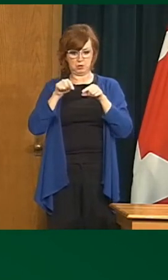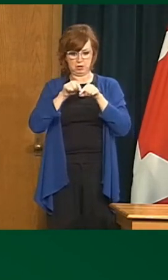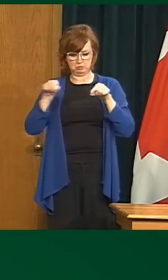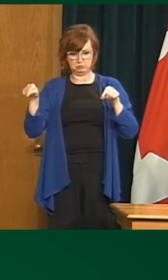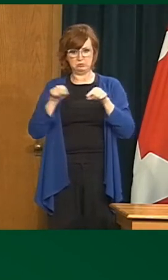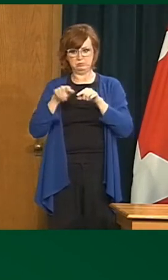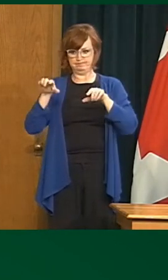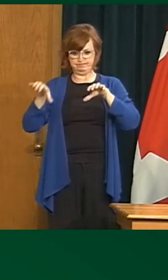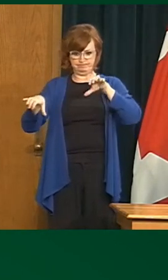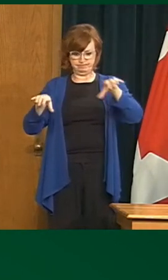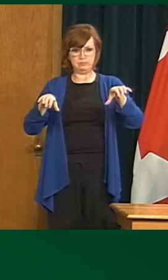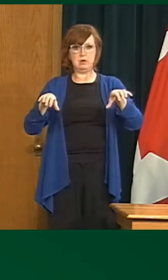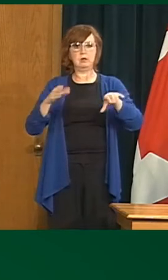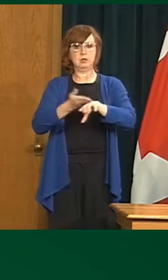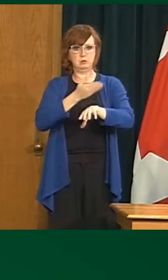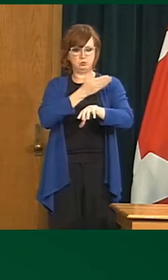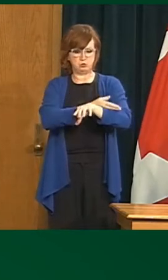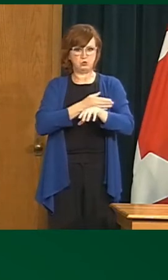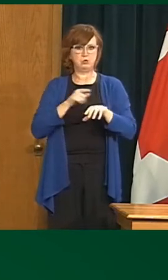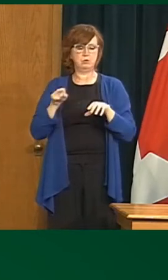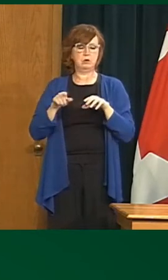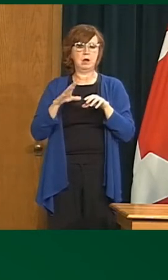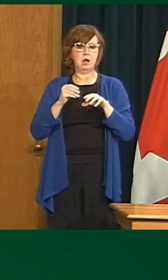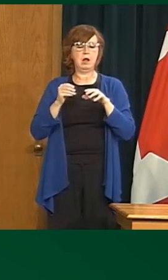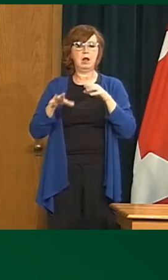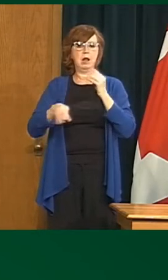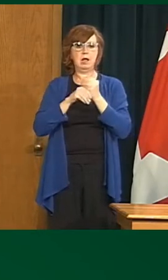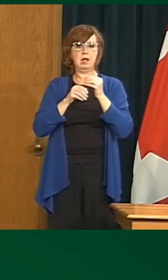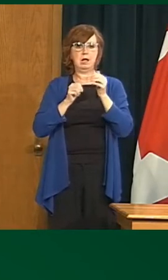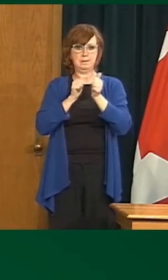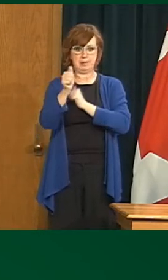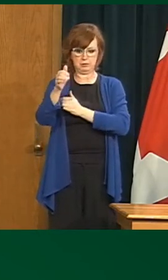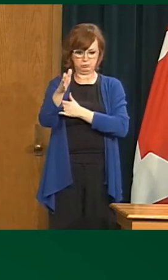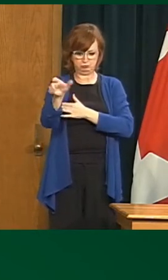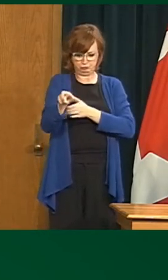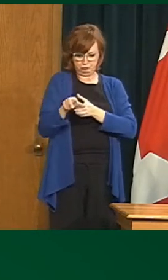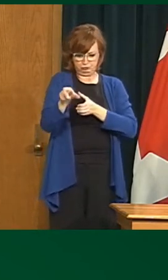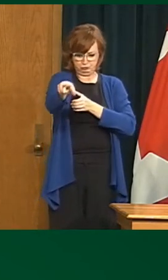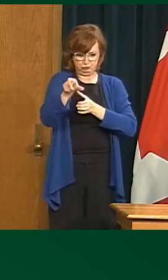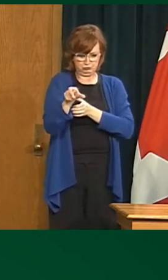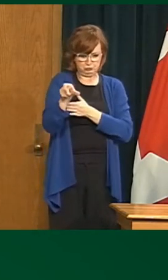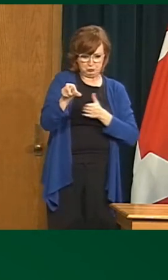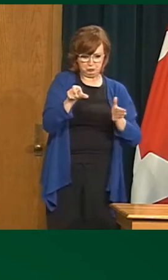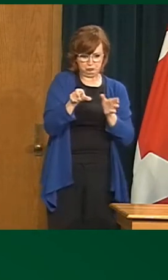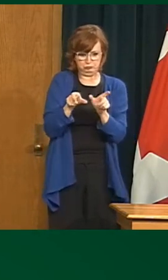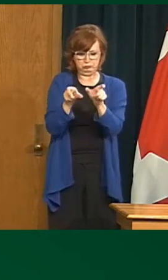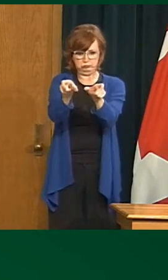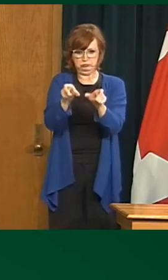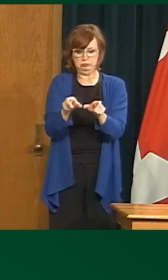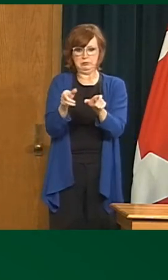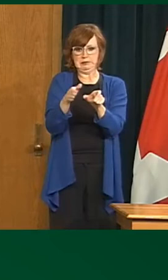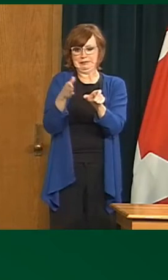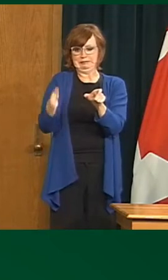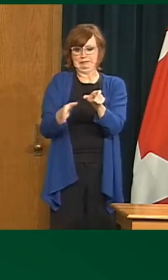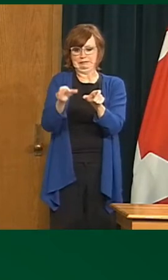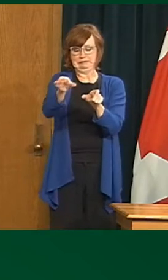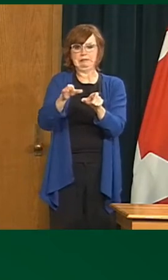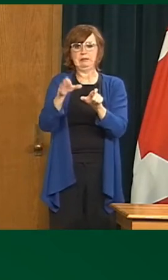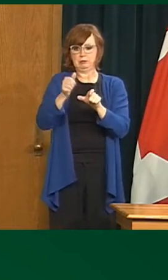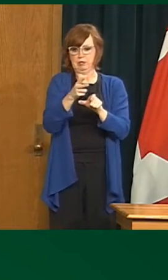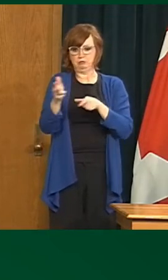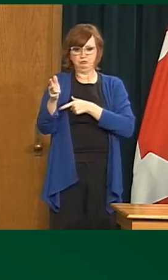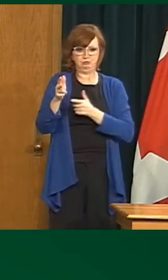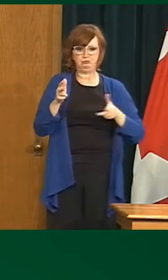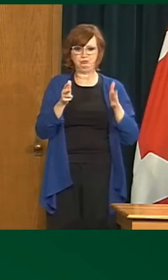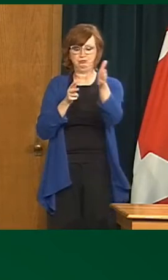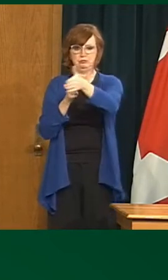year's plan includes improvements to more than 1,000 kilometers of provincial highways, which is the first year of the 10-year